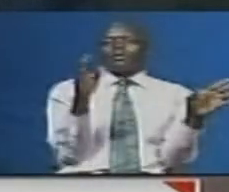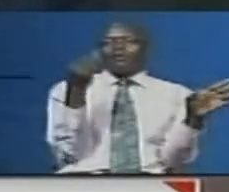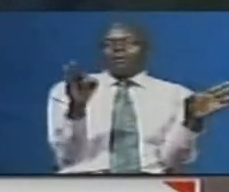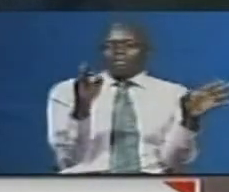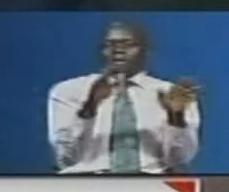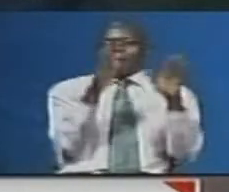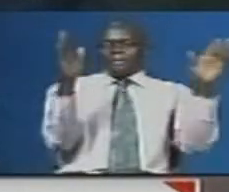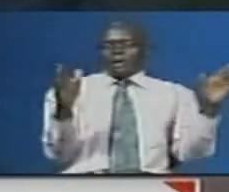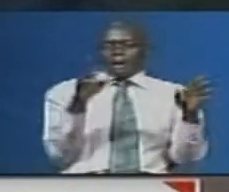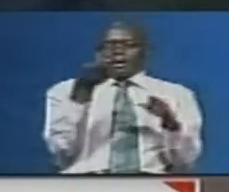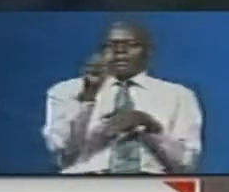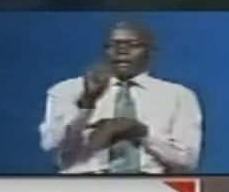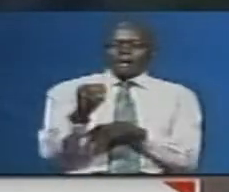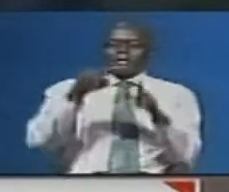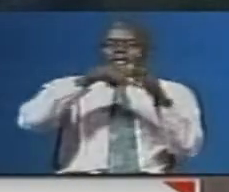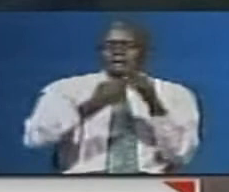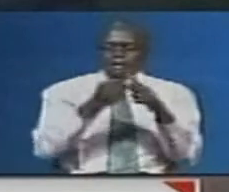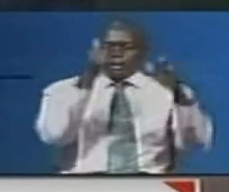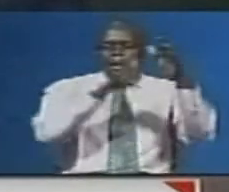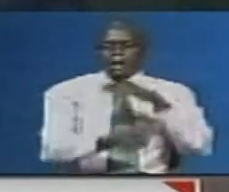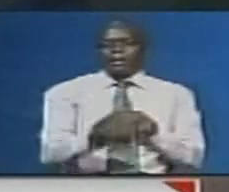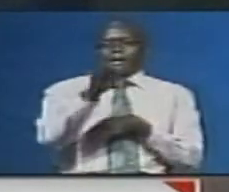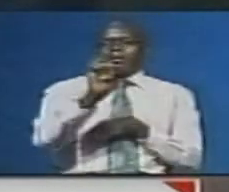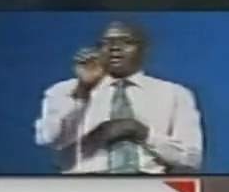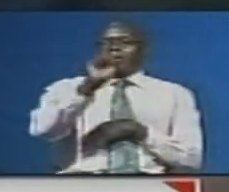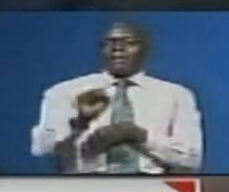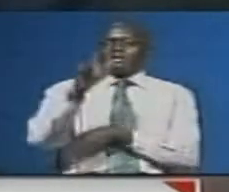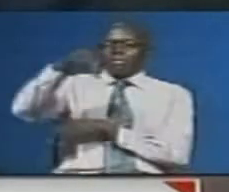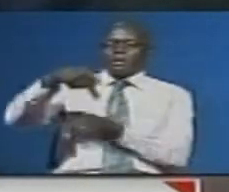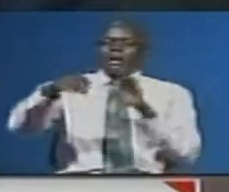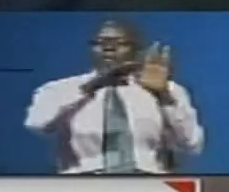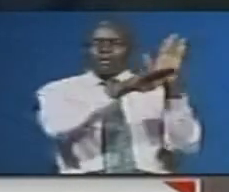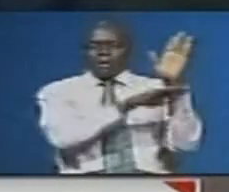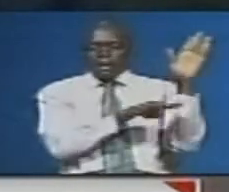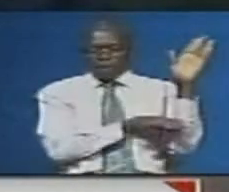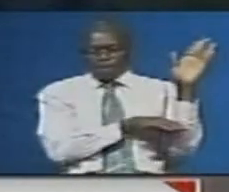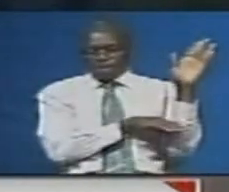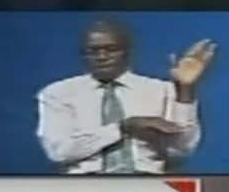multipurpose dams that were started under the economic stimulus program.